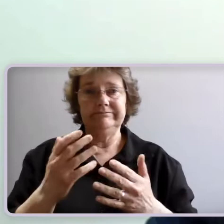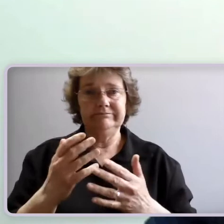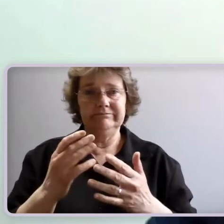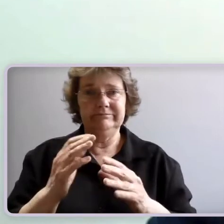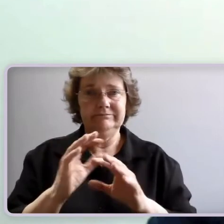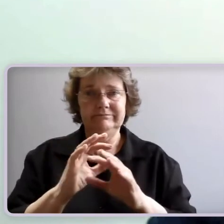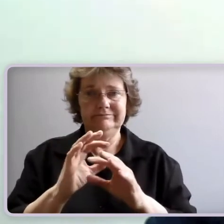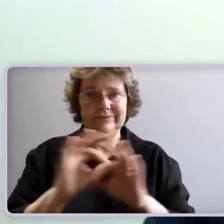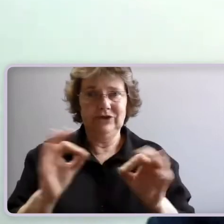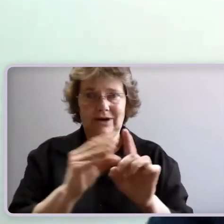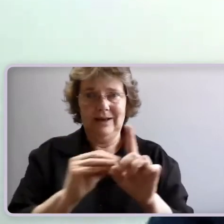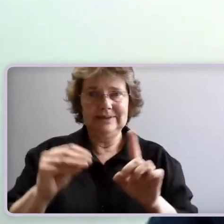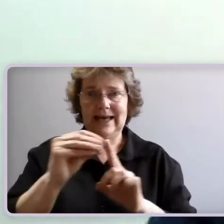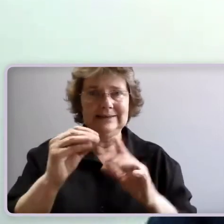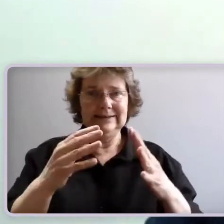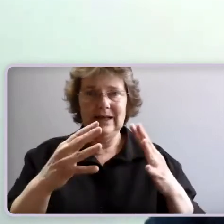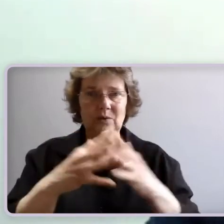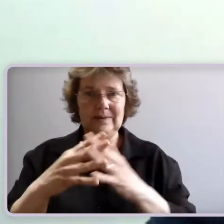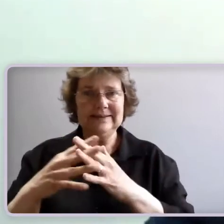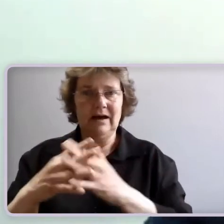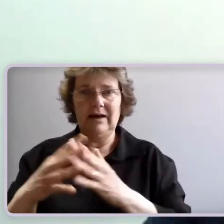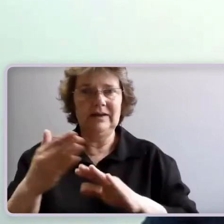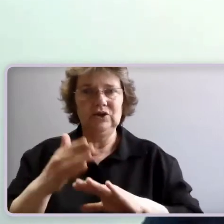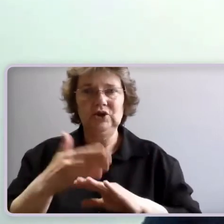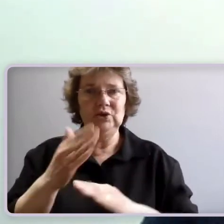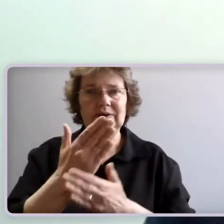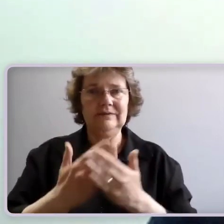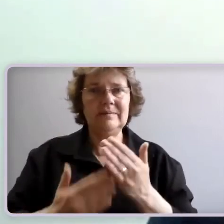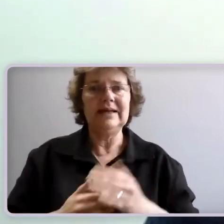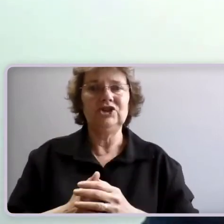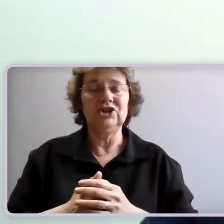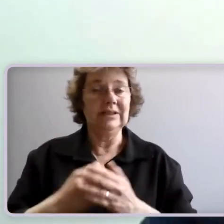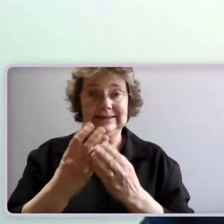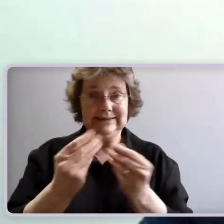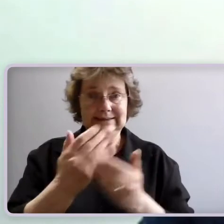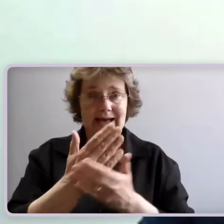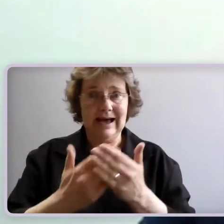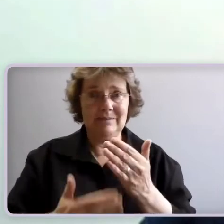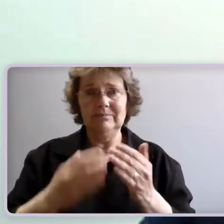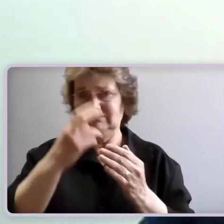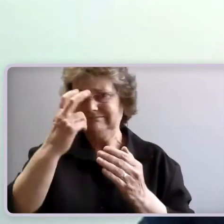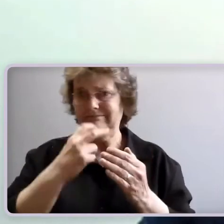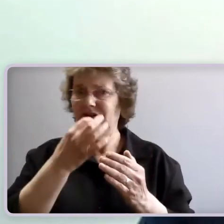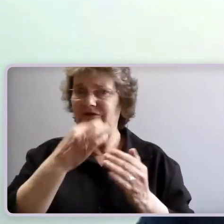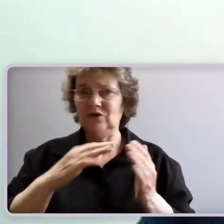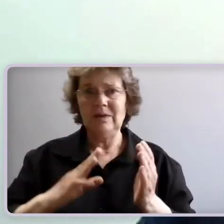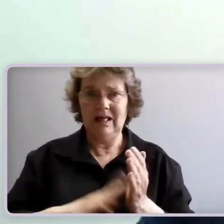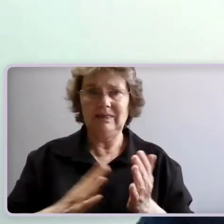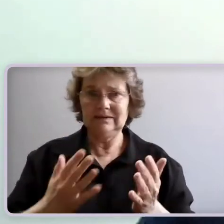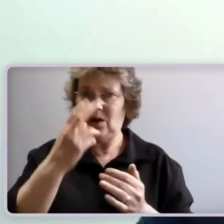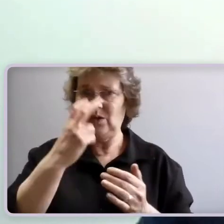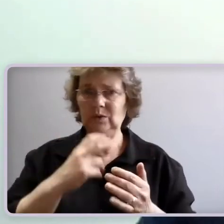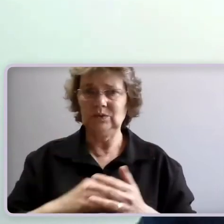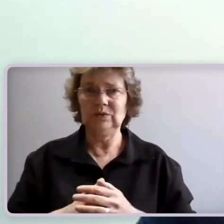up-to-date information. Some of the information can be months outdated, and is quite concerning when